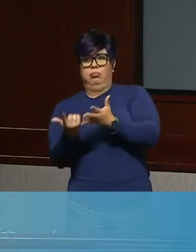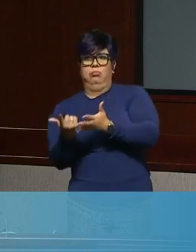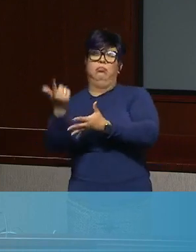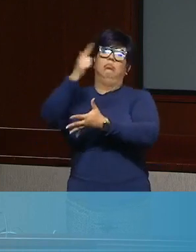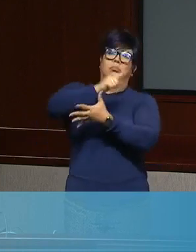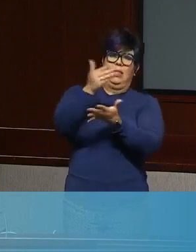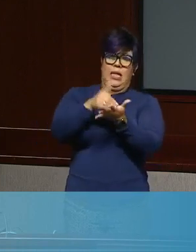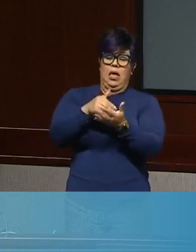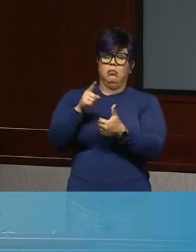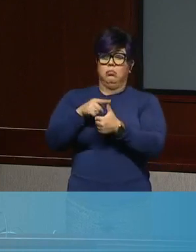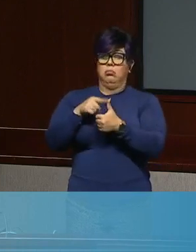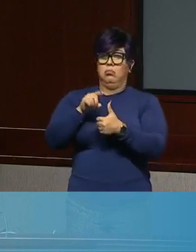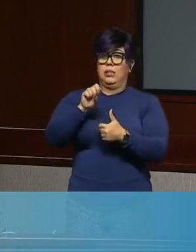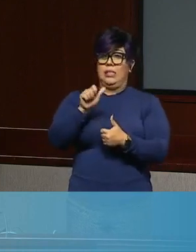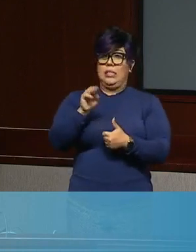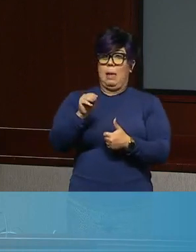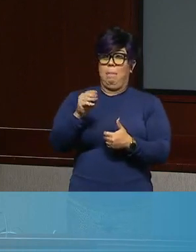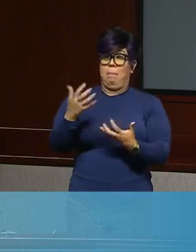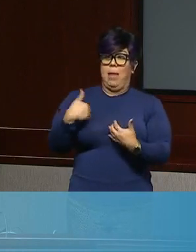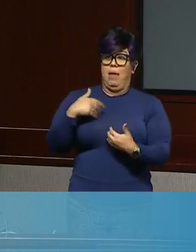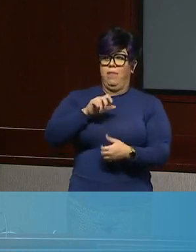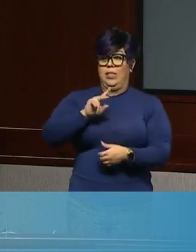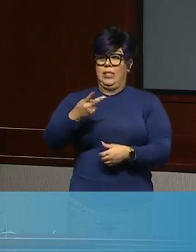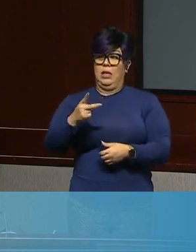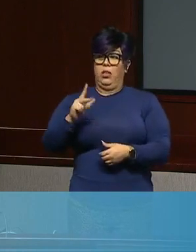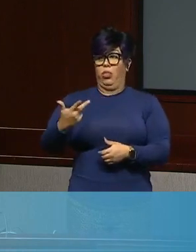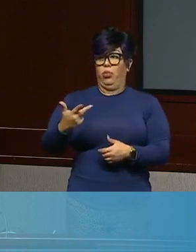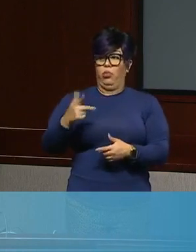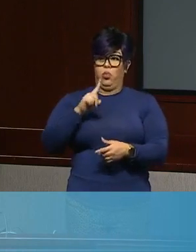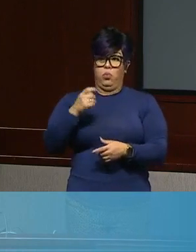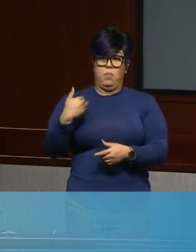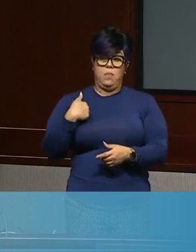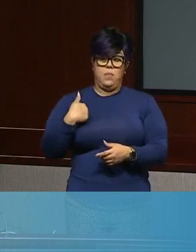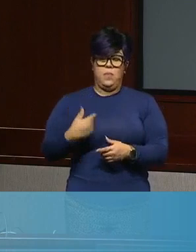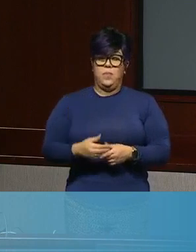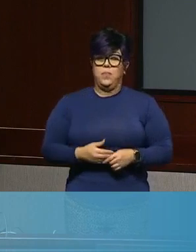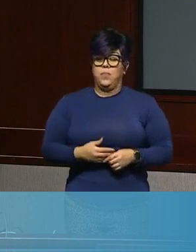Sam, did you have any follow-ups that we need to address?